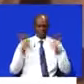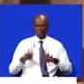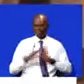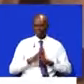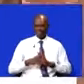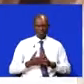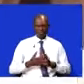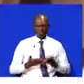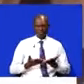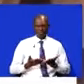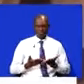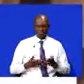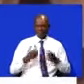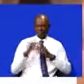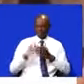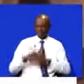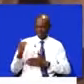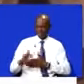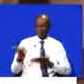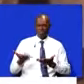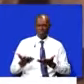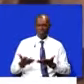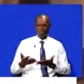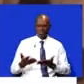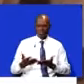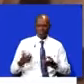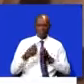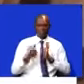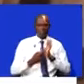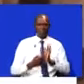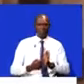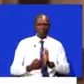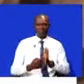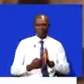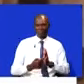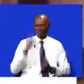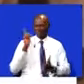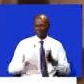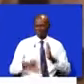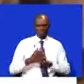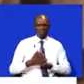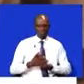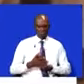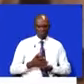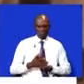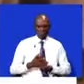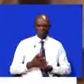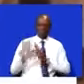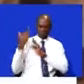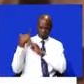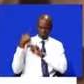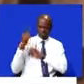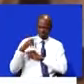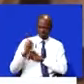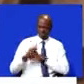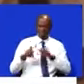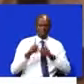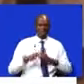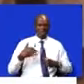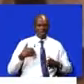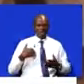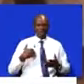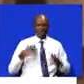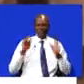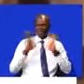people of Siaya. It's a people's issue. So really this is a demonstration that whatever action you take as an individual, an impact